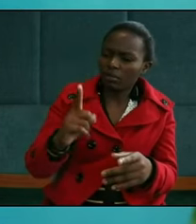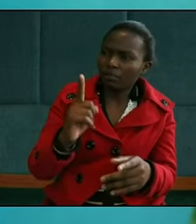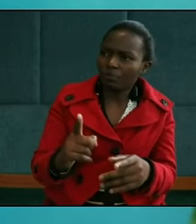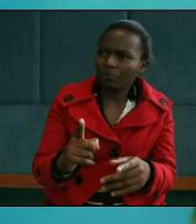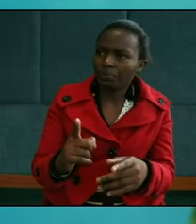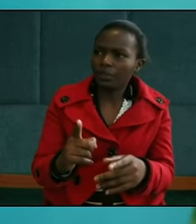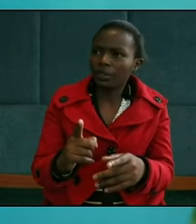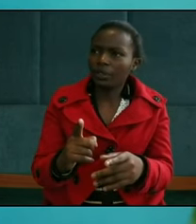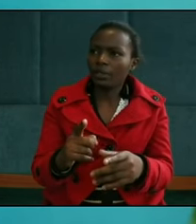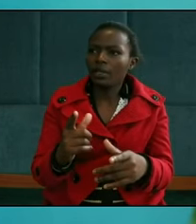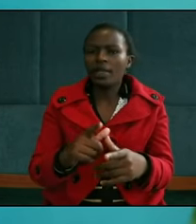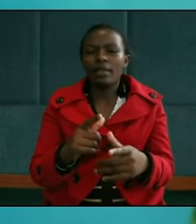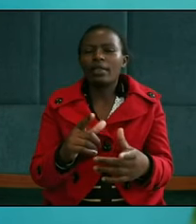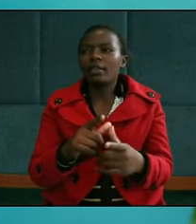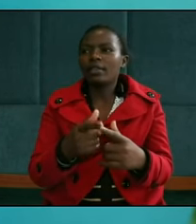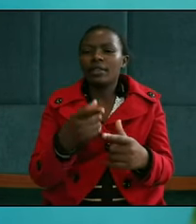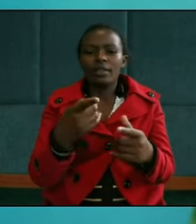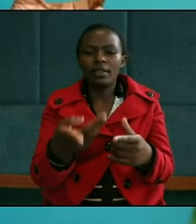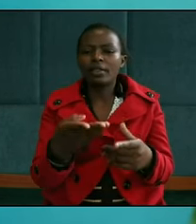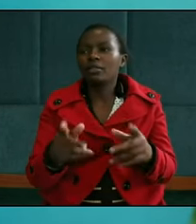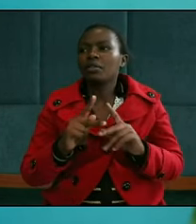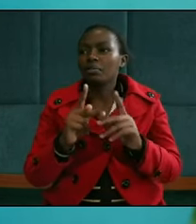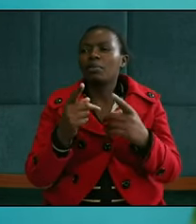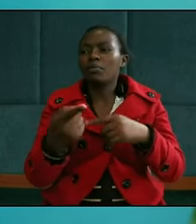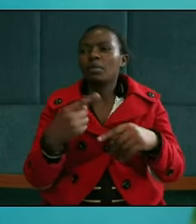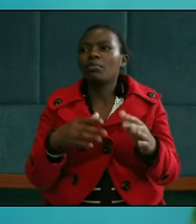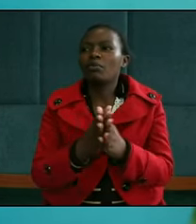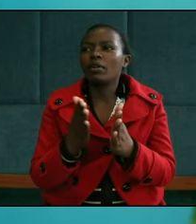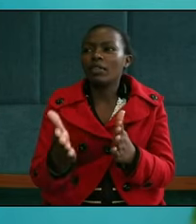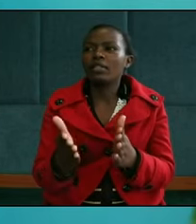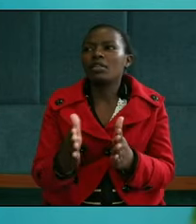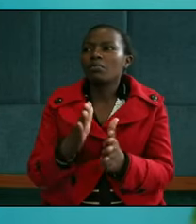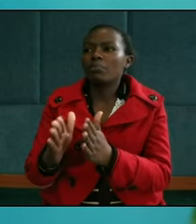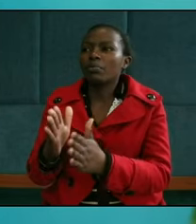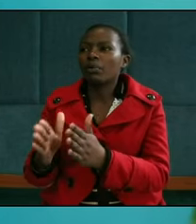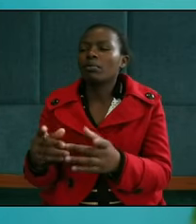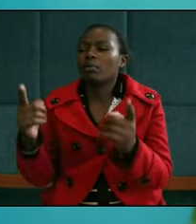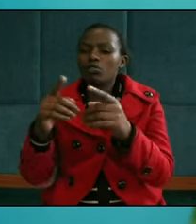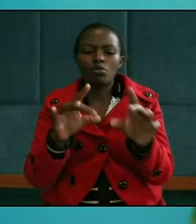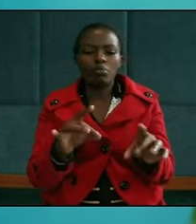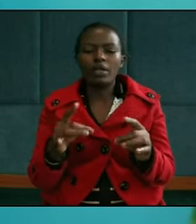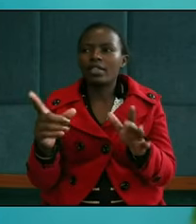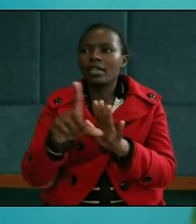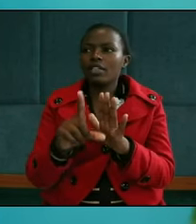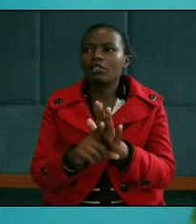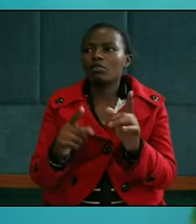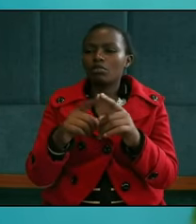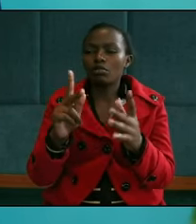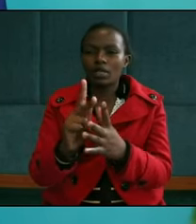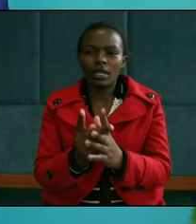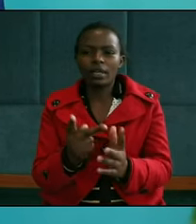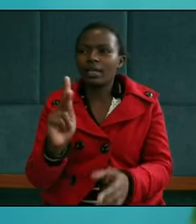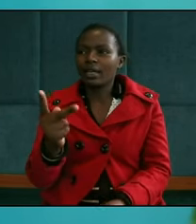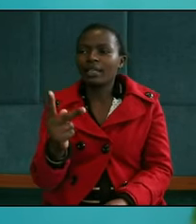Therefore, they came up with this program of bringing the lessons into Kenya, because South Africa